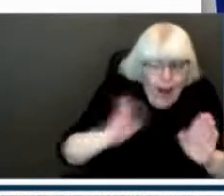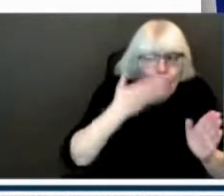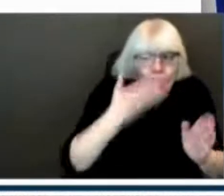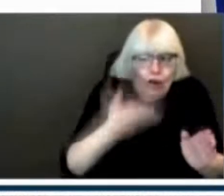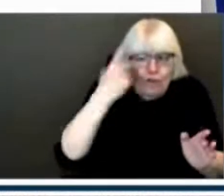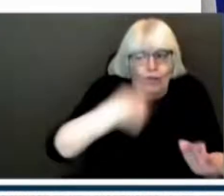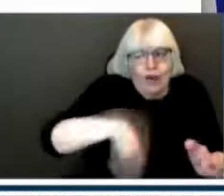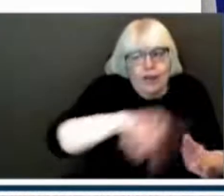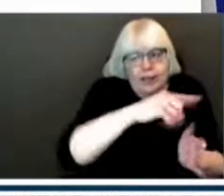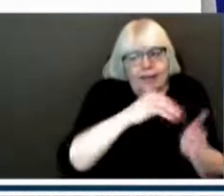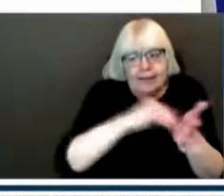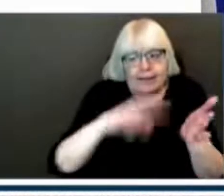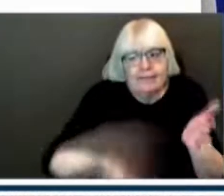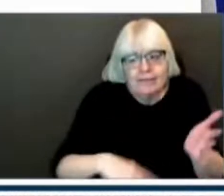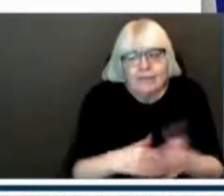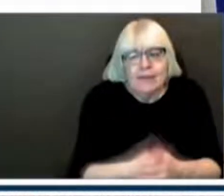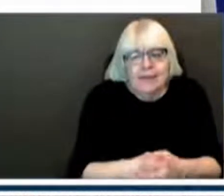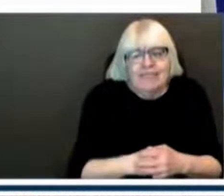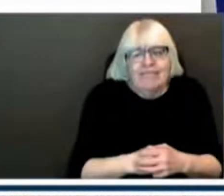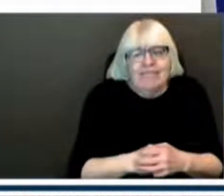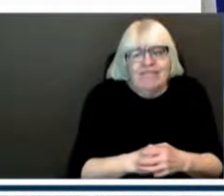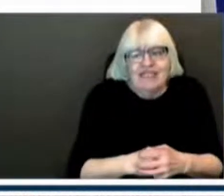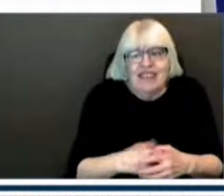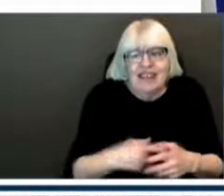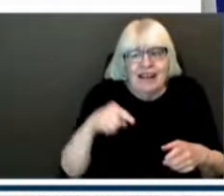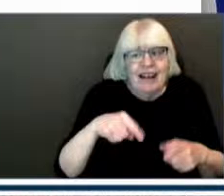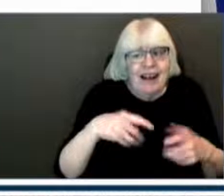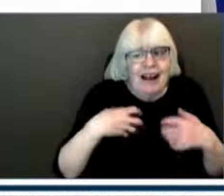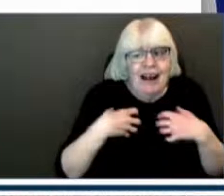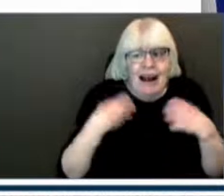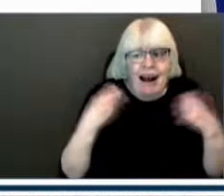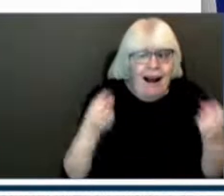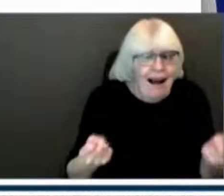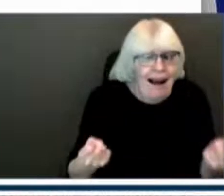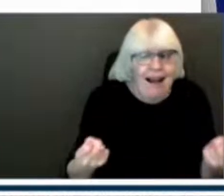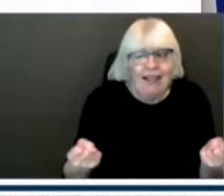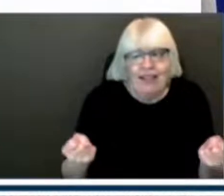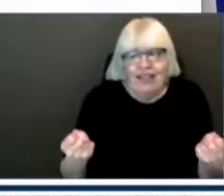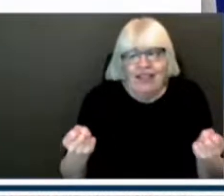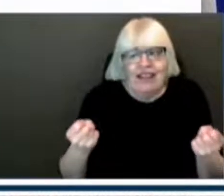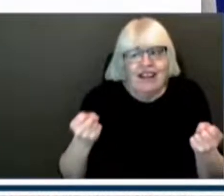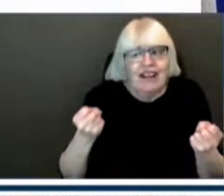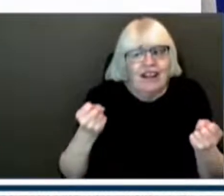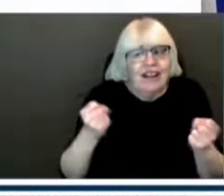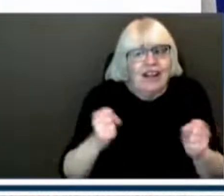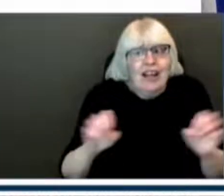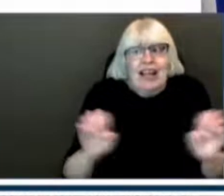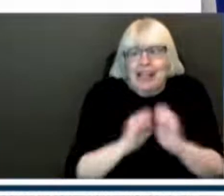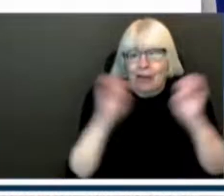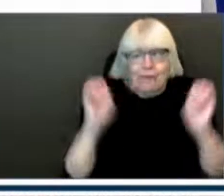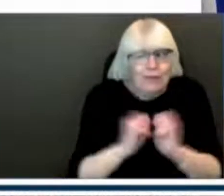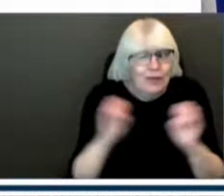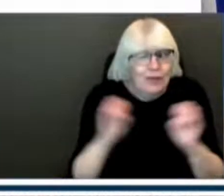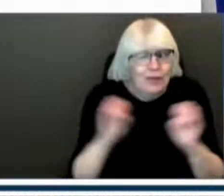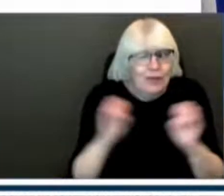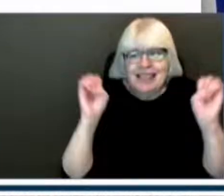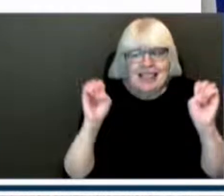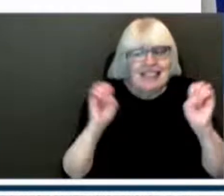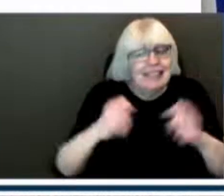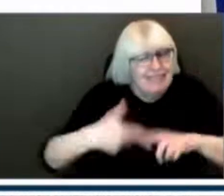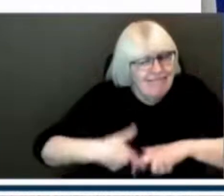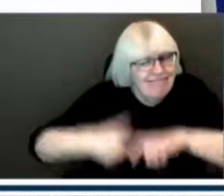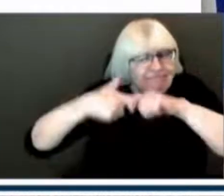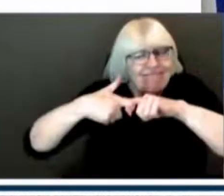our expectations for healthcare, like canceling non-emergency surgeries, we need to do that as well for our other